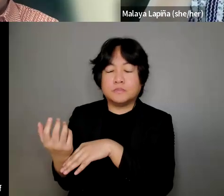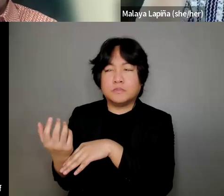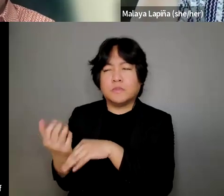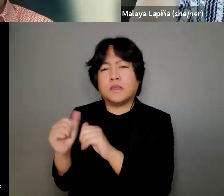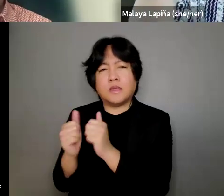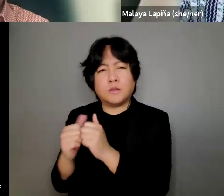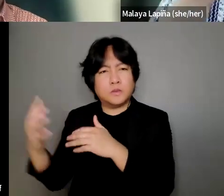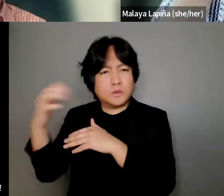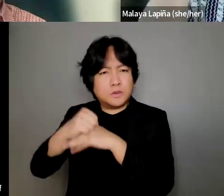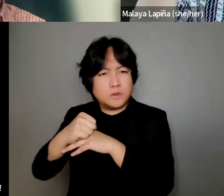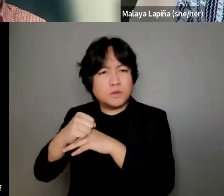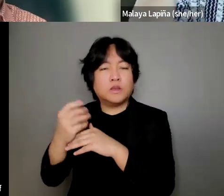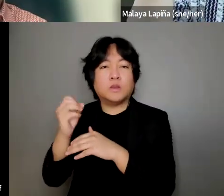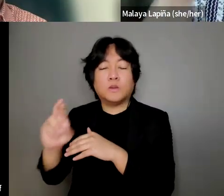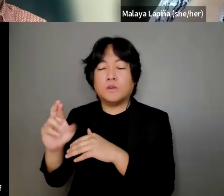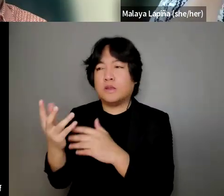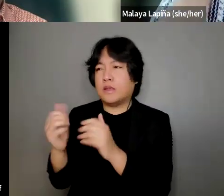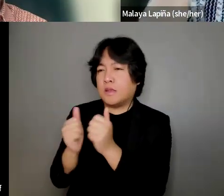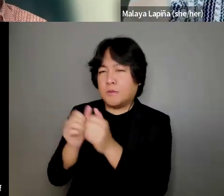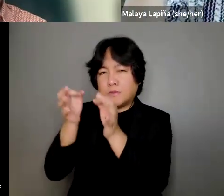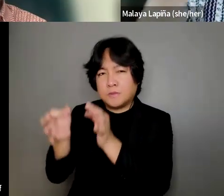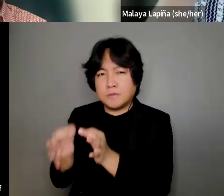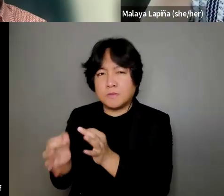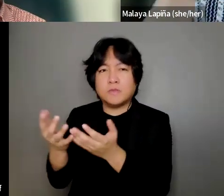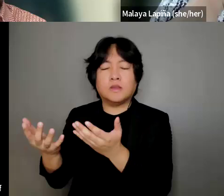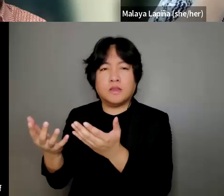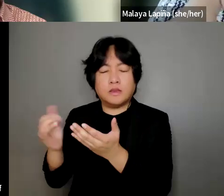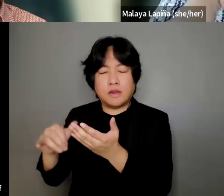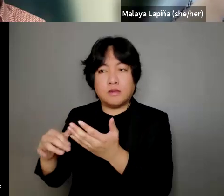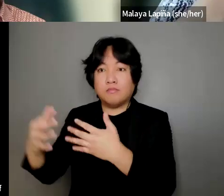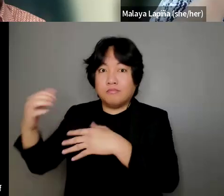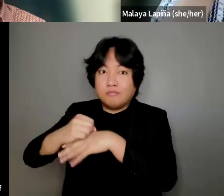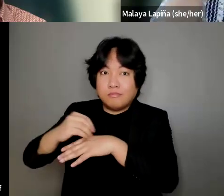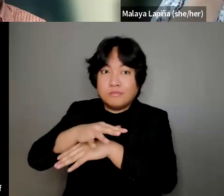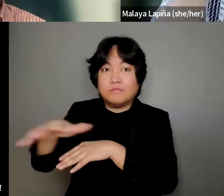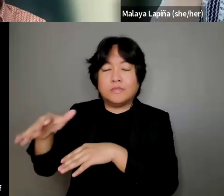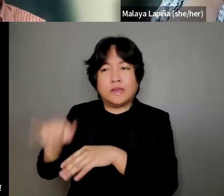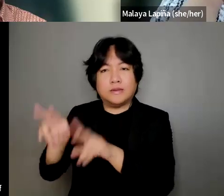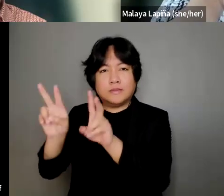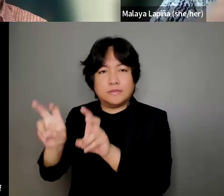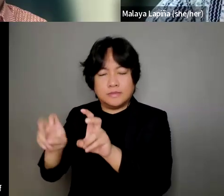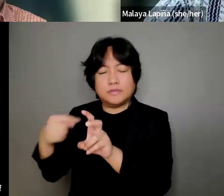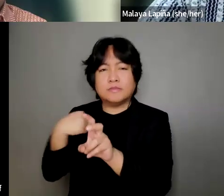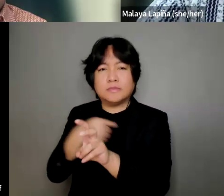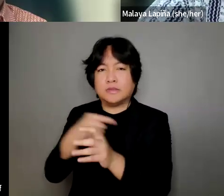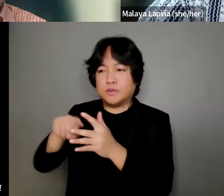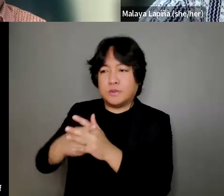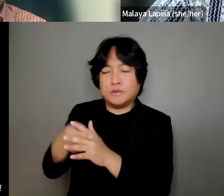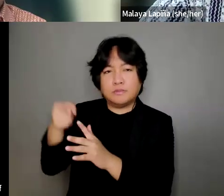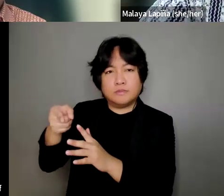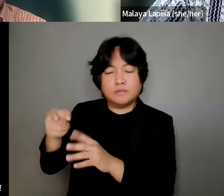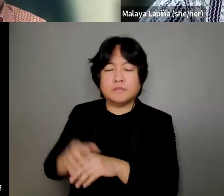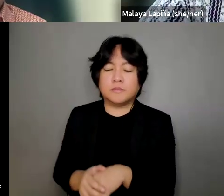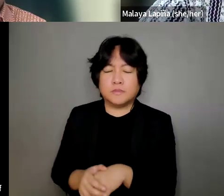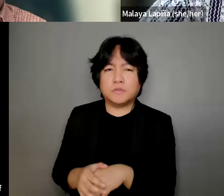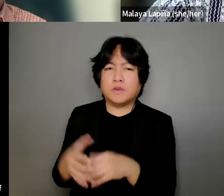how can we define decoloniality, or how can we define colonization in our context. So we need to start with that, and what are